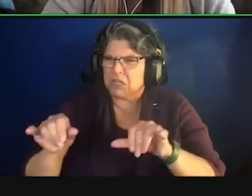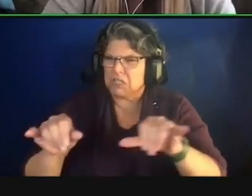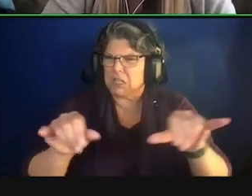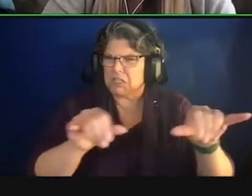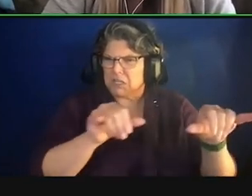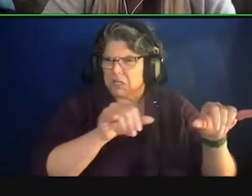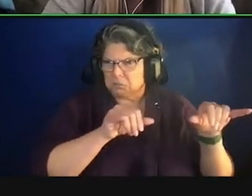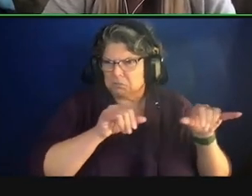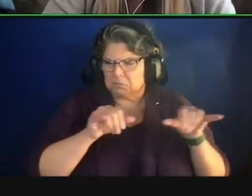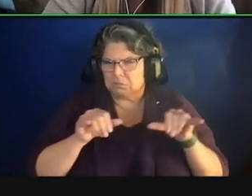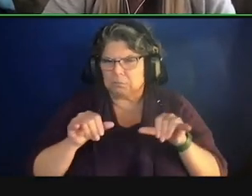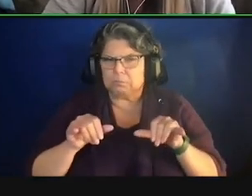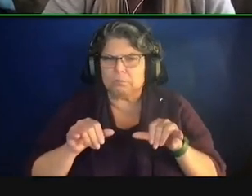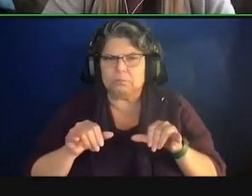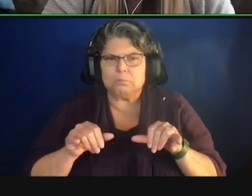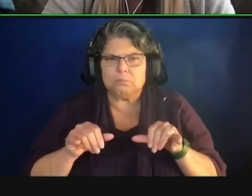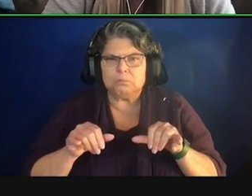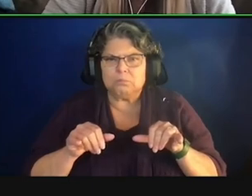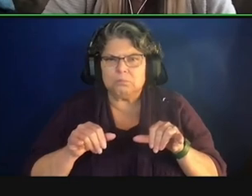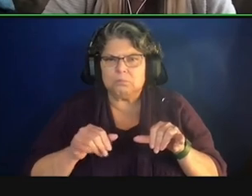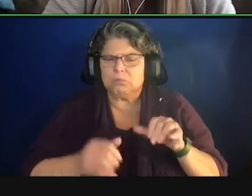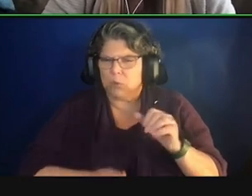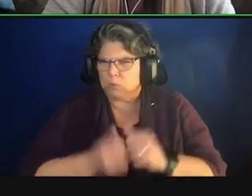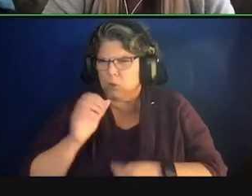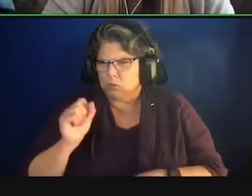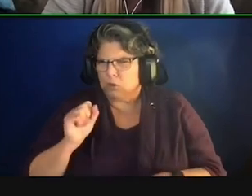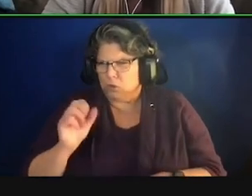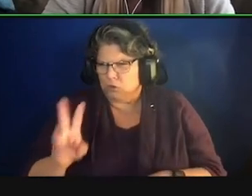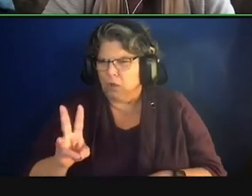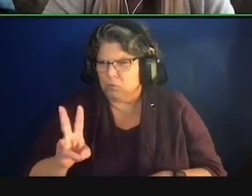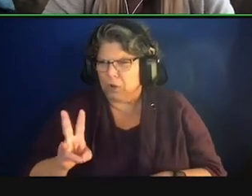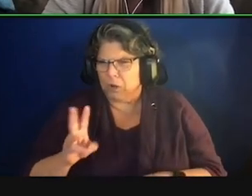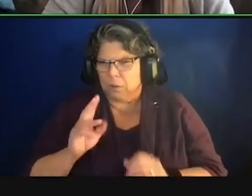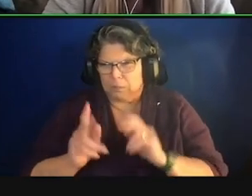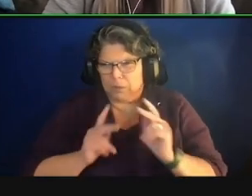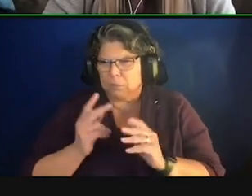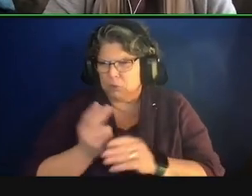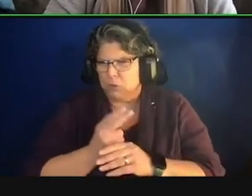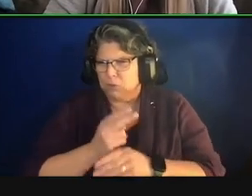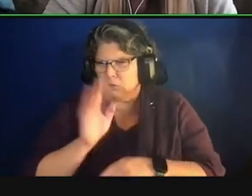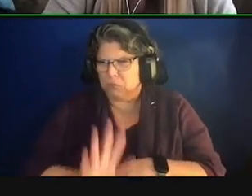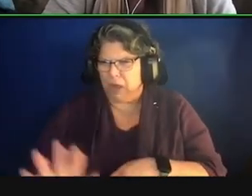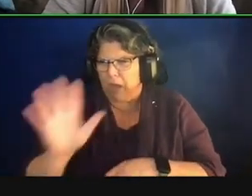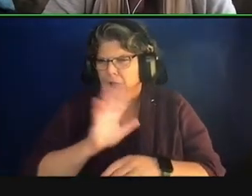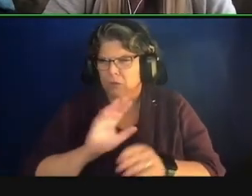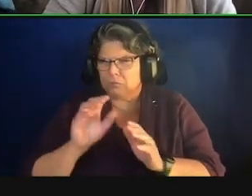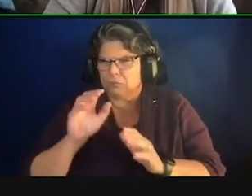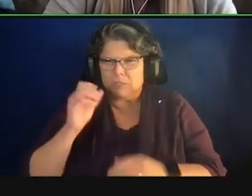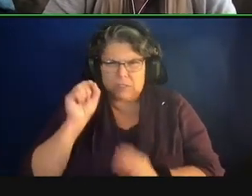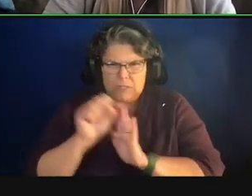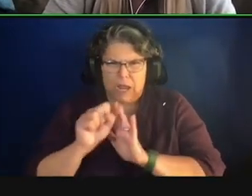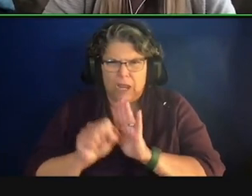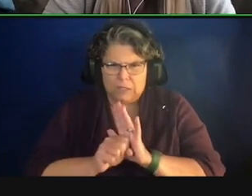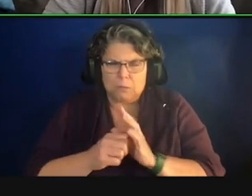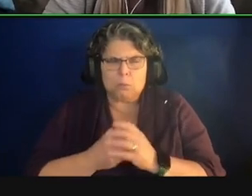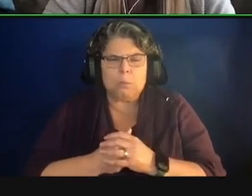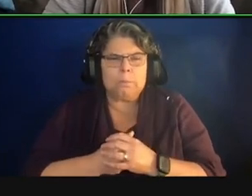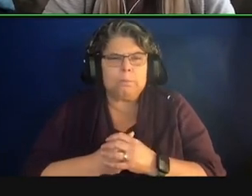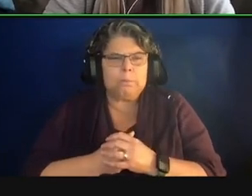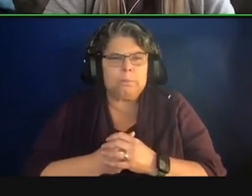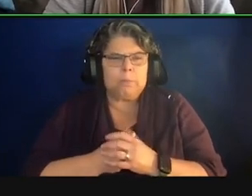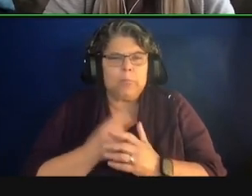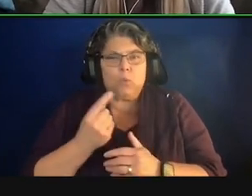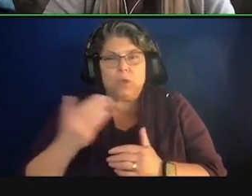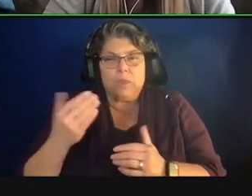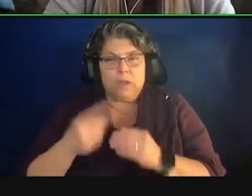with most of the software that you might see among the state. One of the things I'll say about